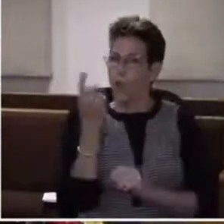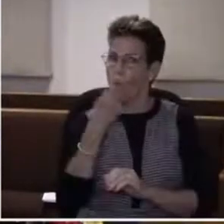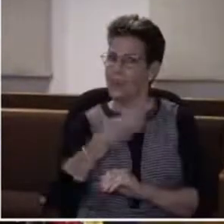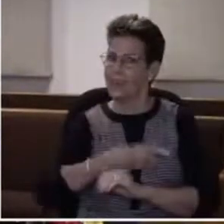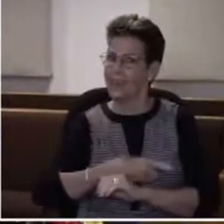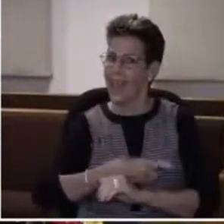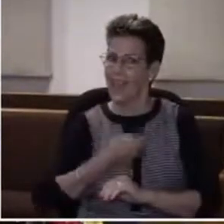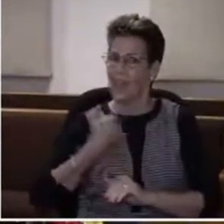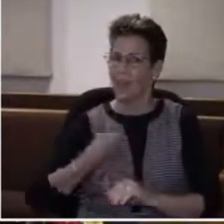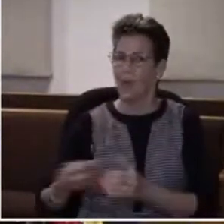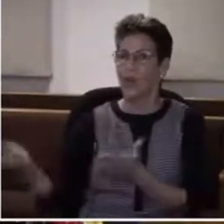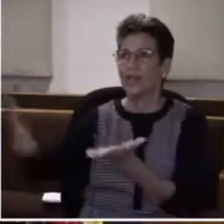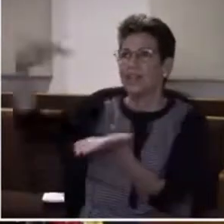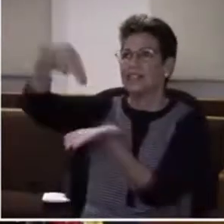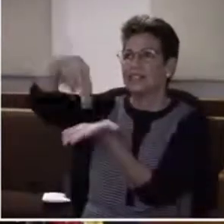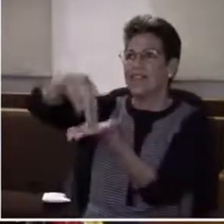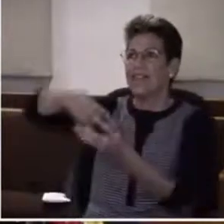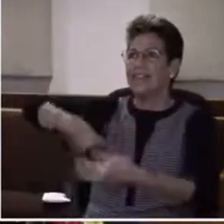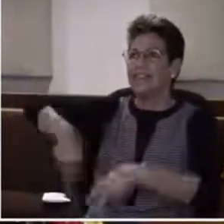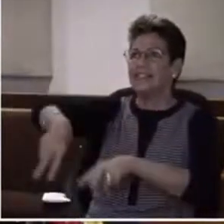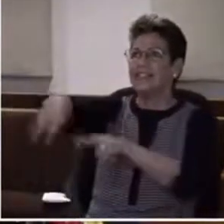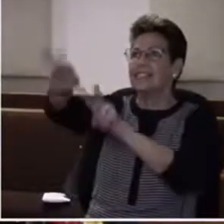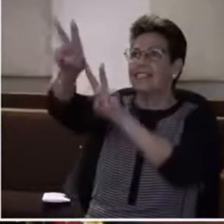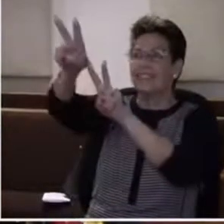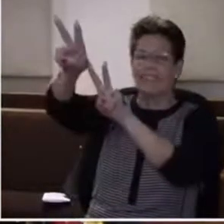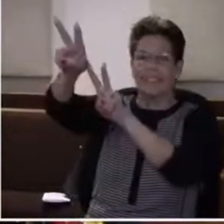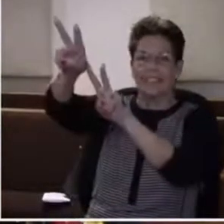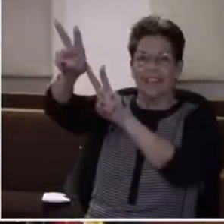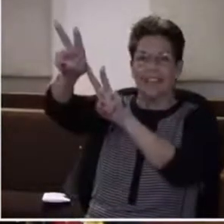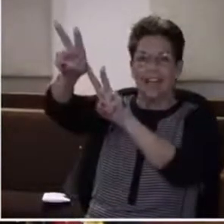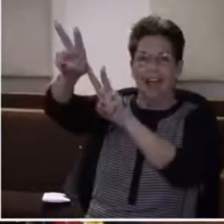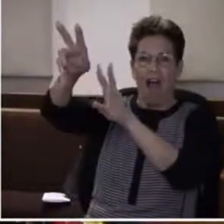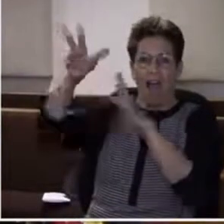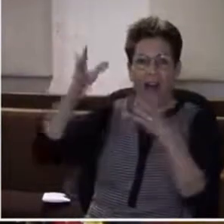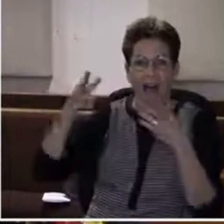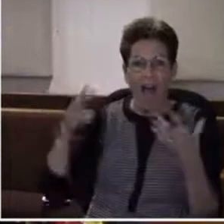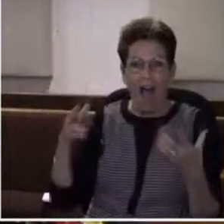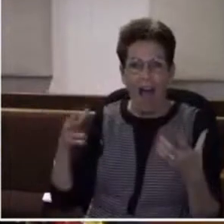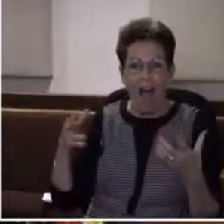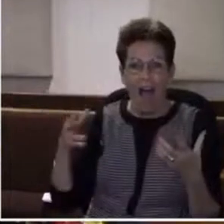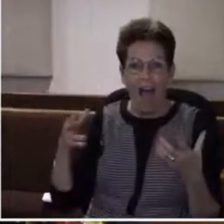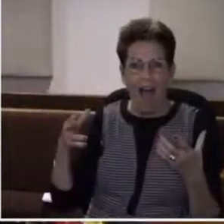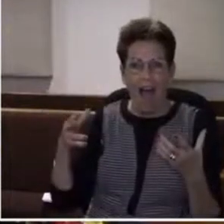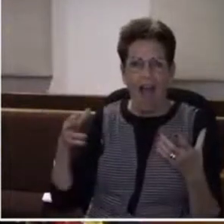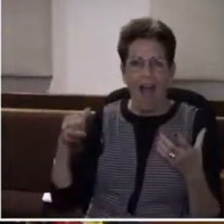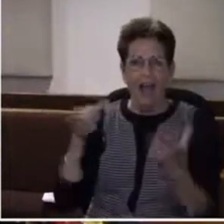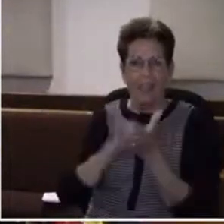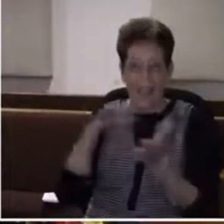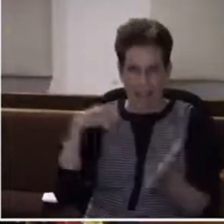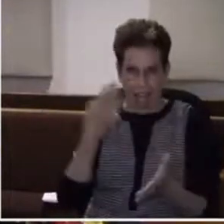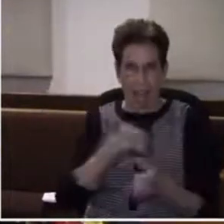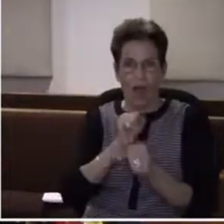of Christ. And not our sin will be judged there, but our work for the Lord will be judged there.